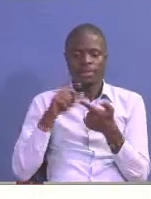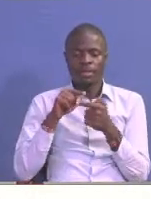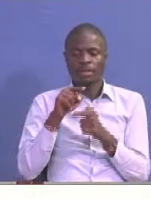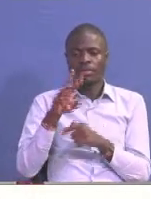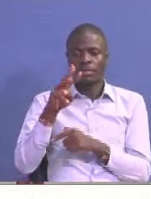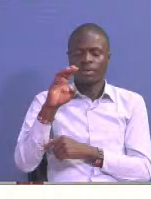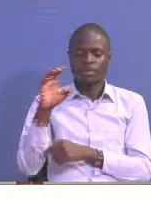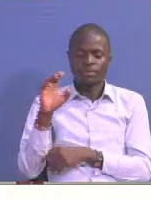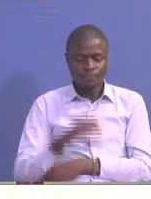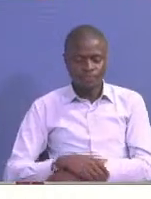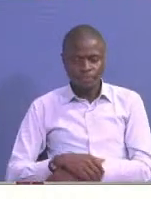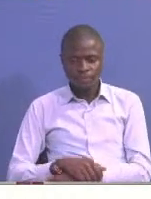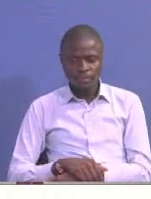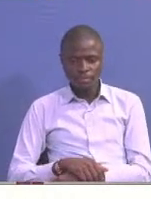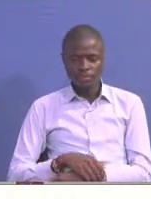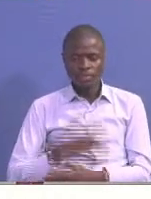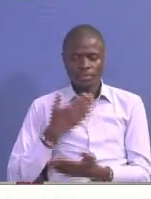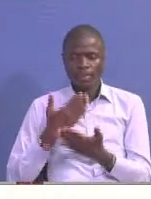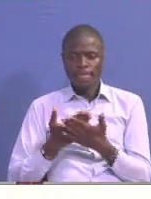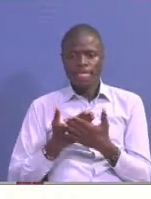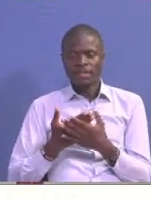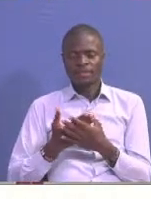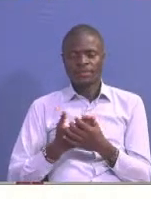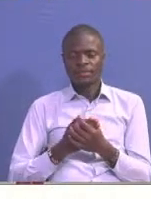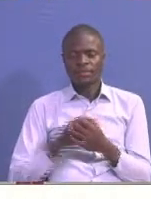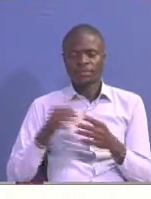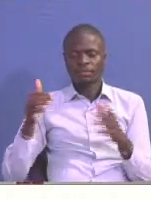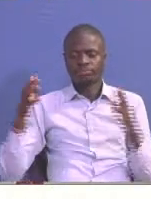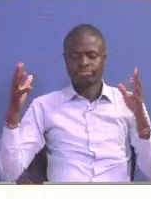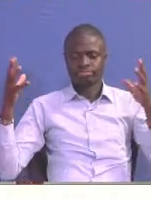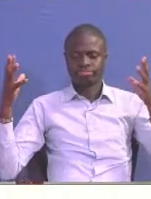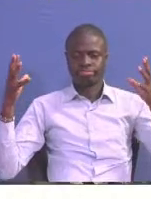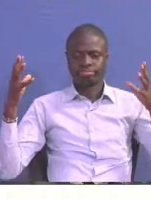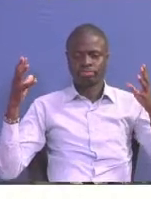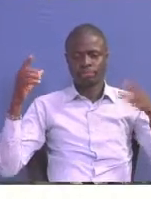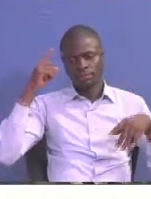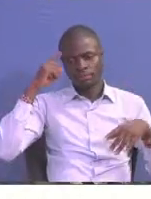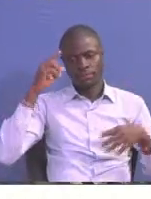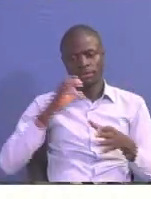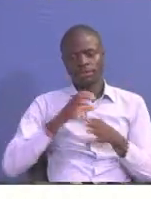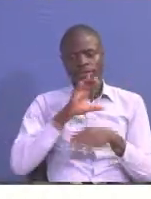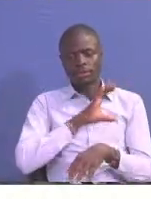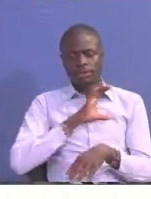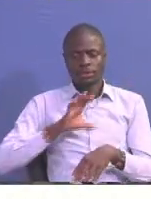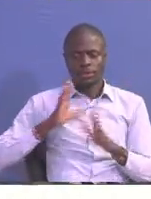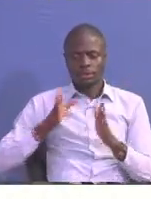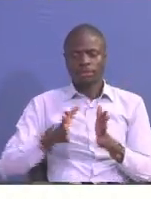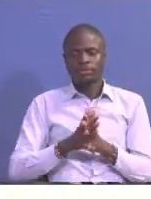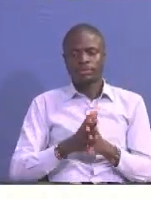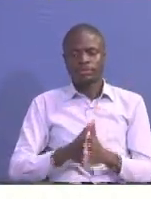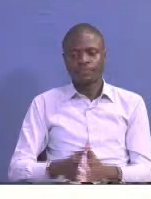MC. Thank you very much. Another round of applause, please, for our Chancellor.